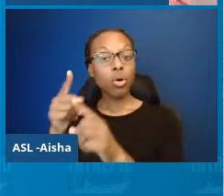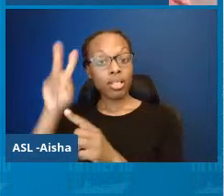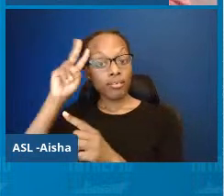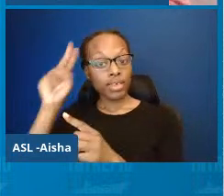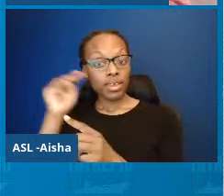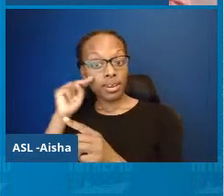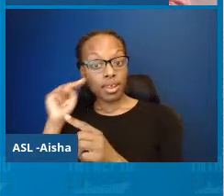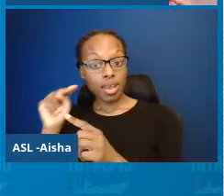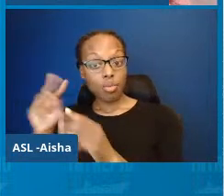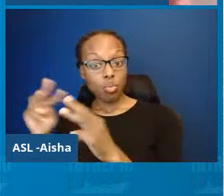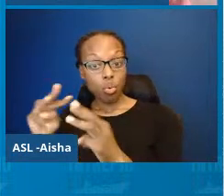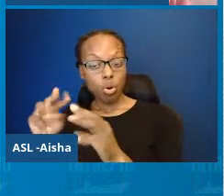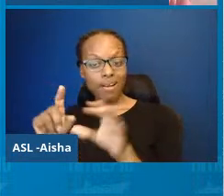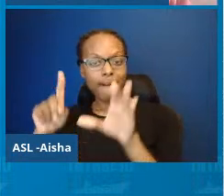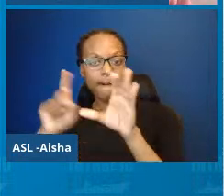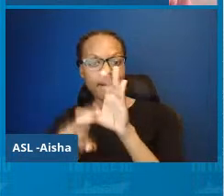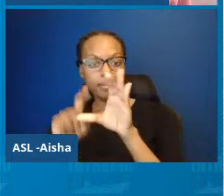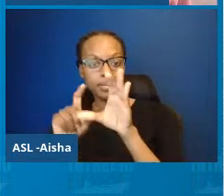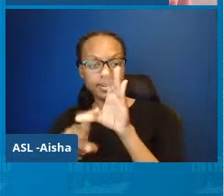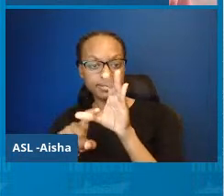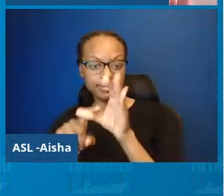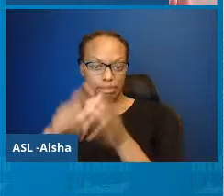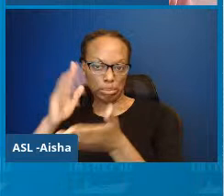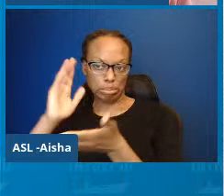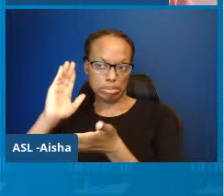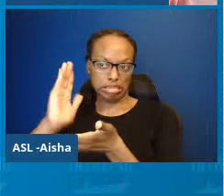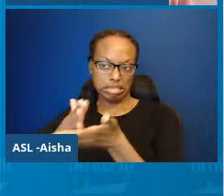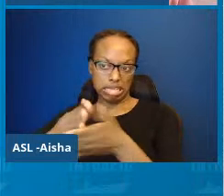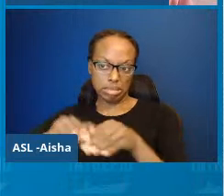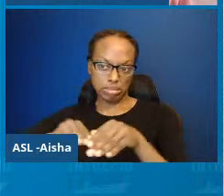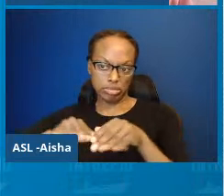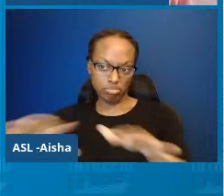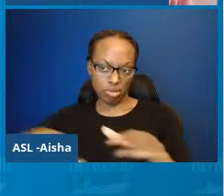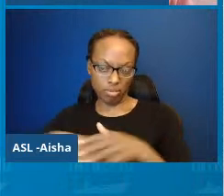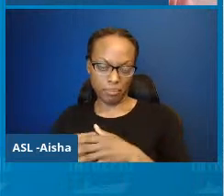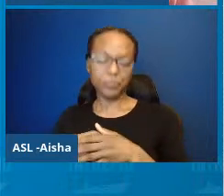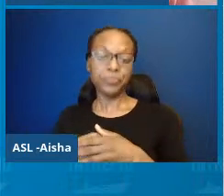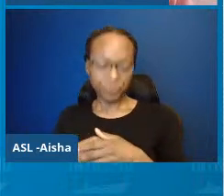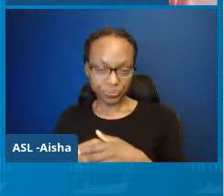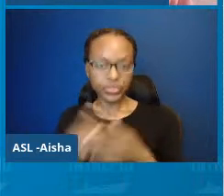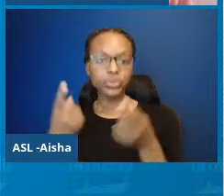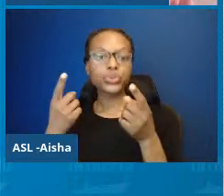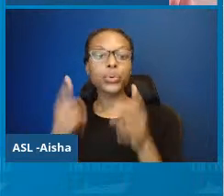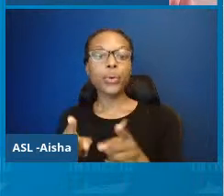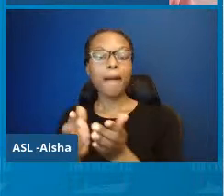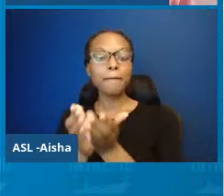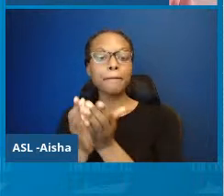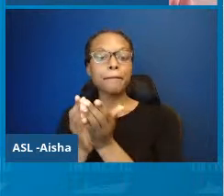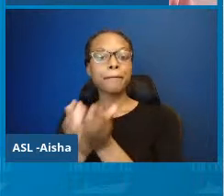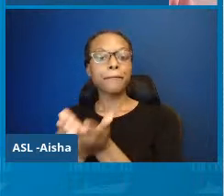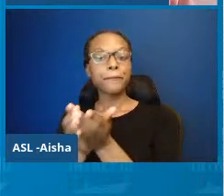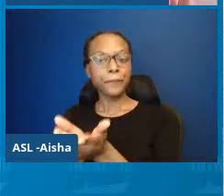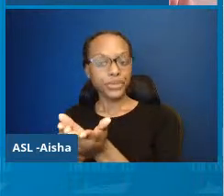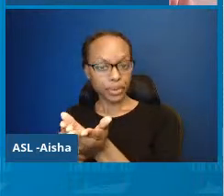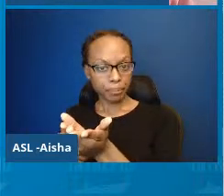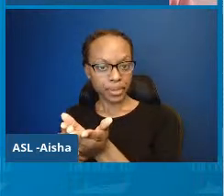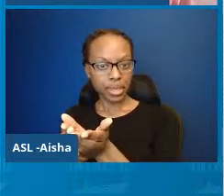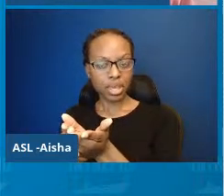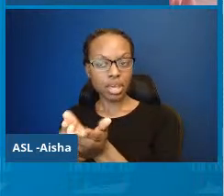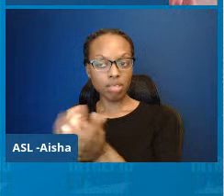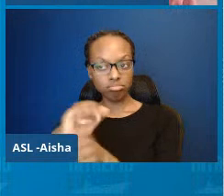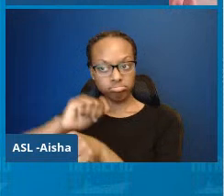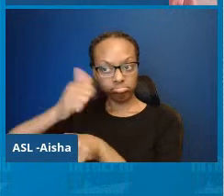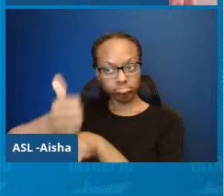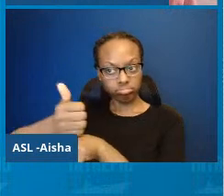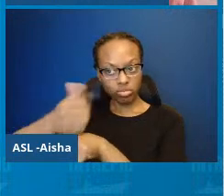they all fall, right? And so Intrepid was strategically located to stop